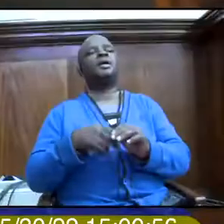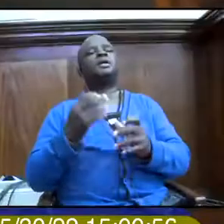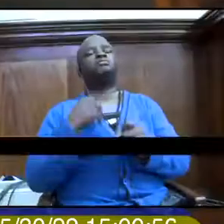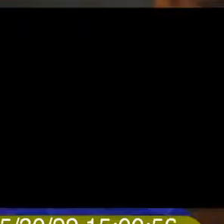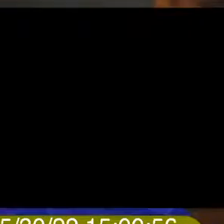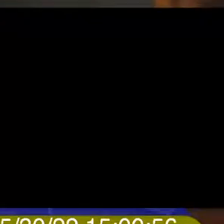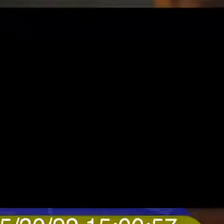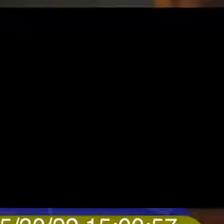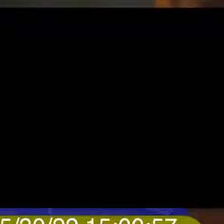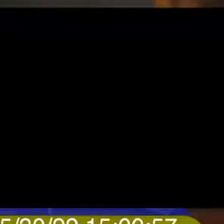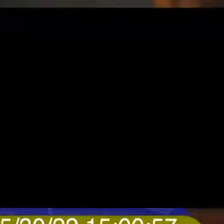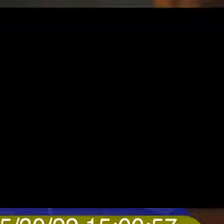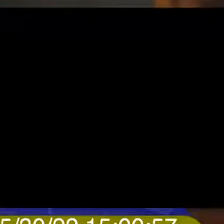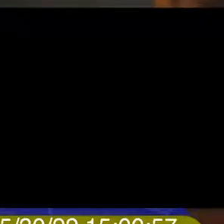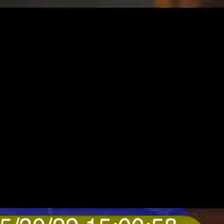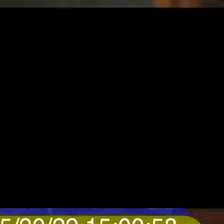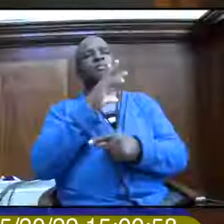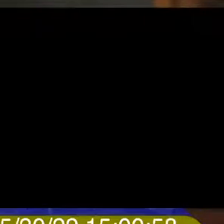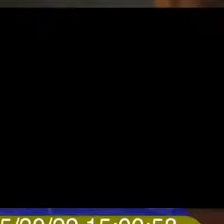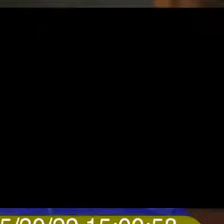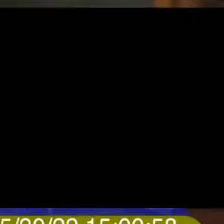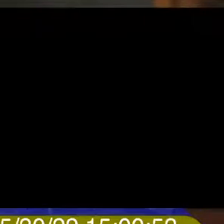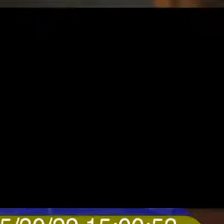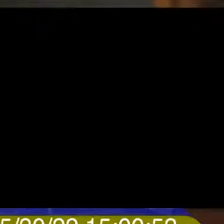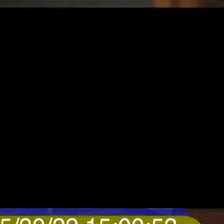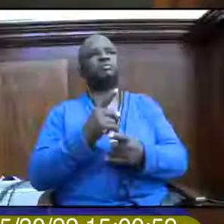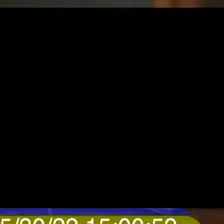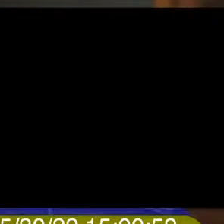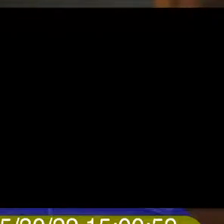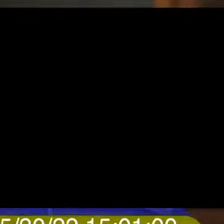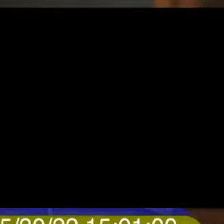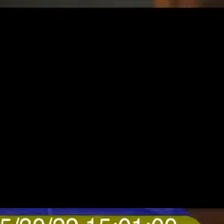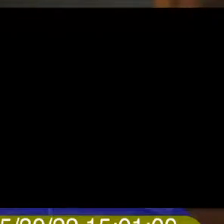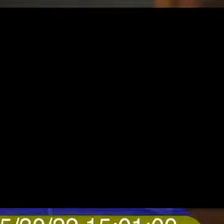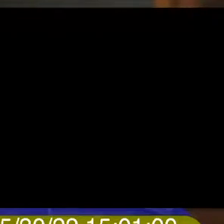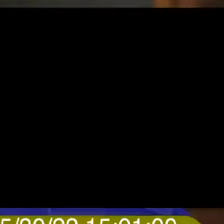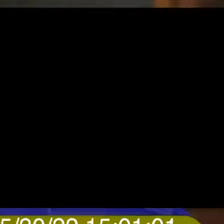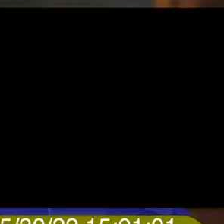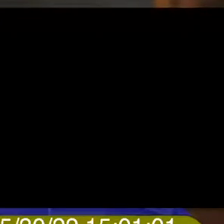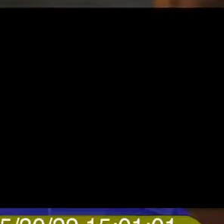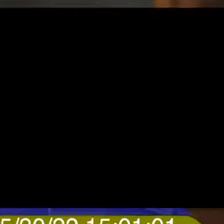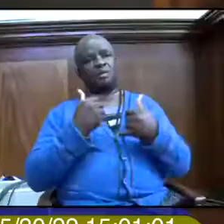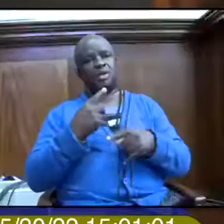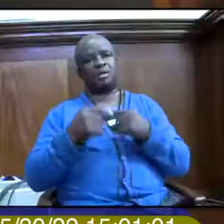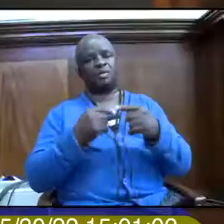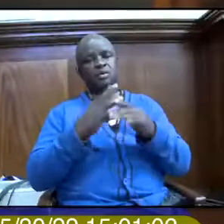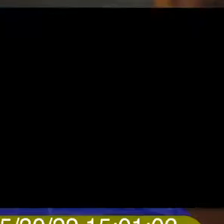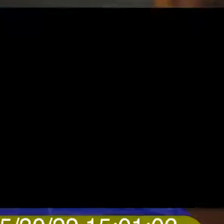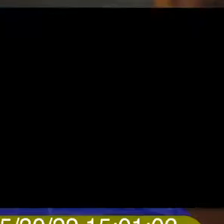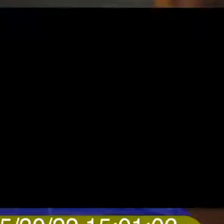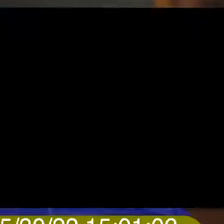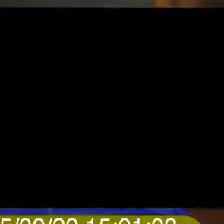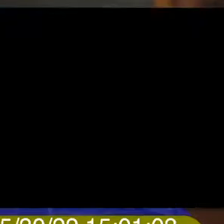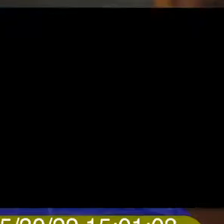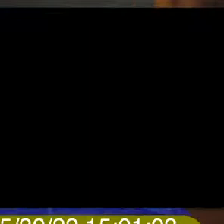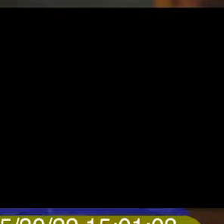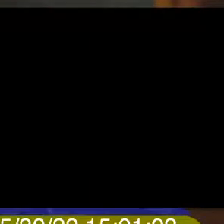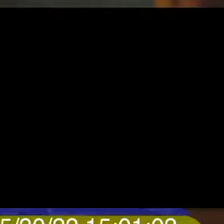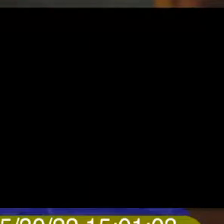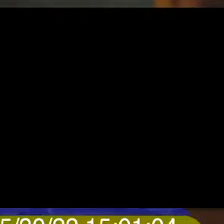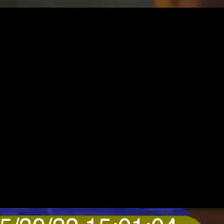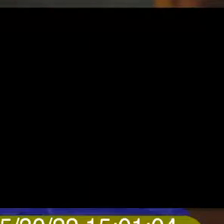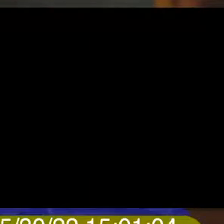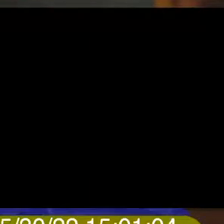directly as workers and representing workers we appreciate that decision making